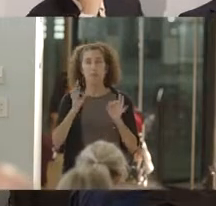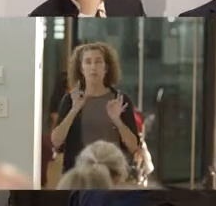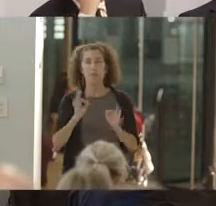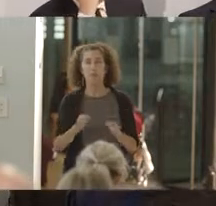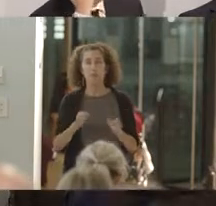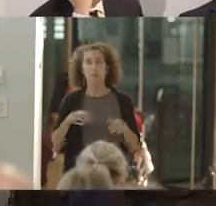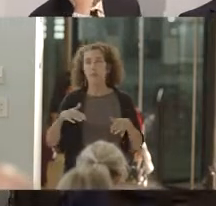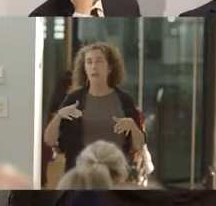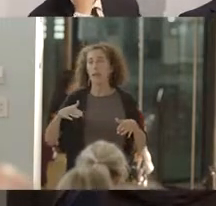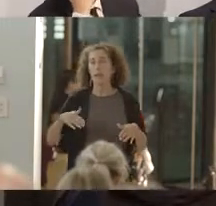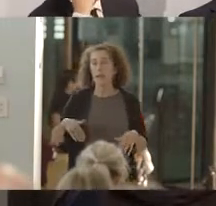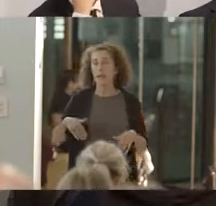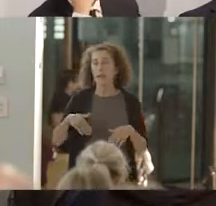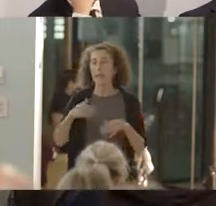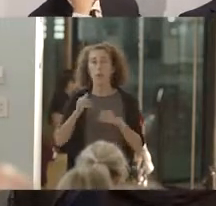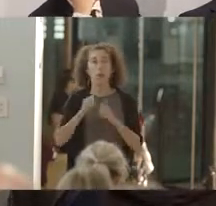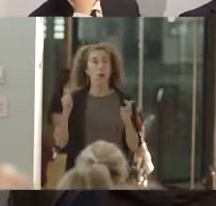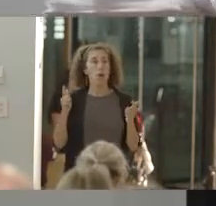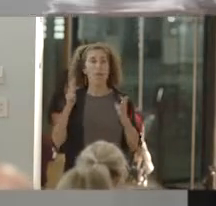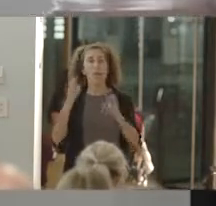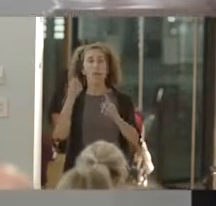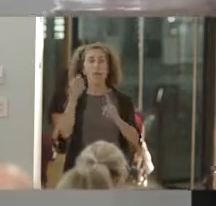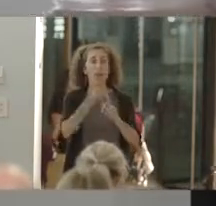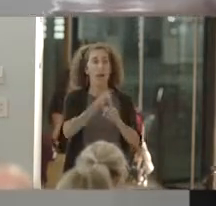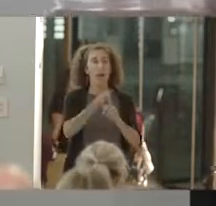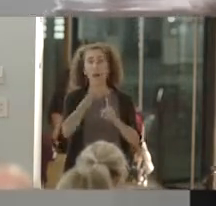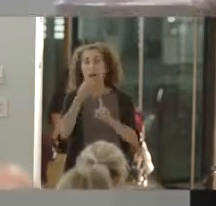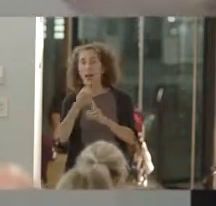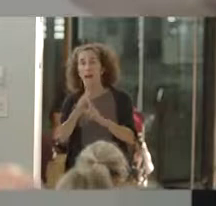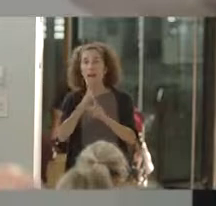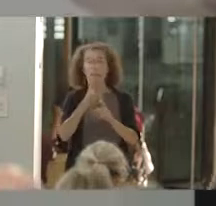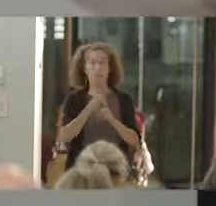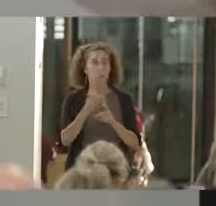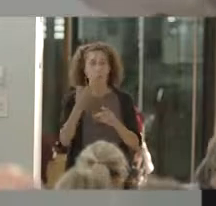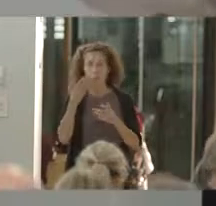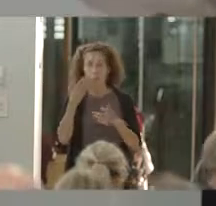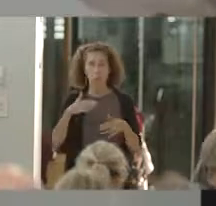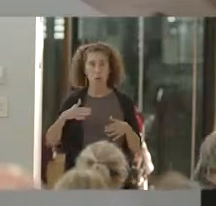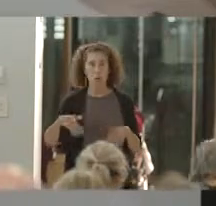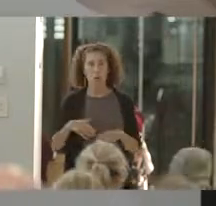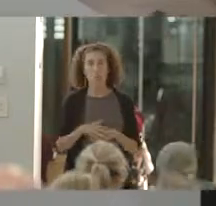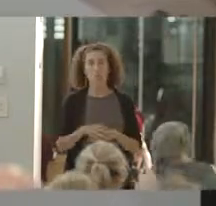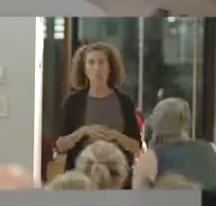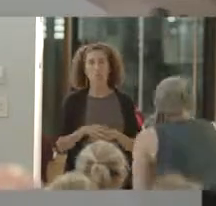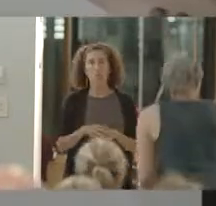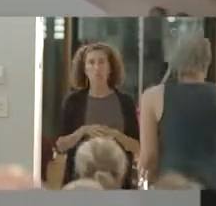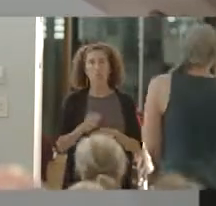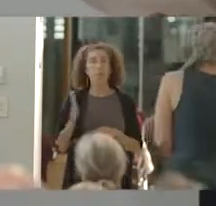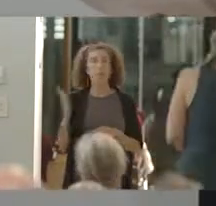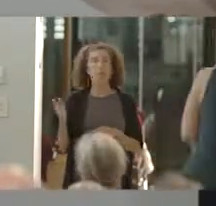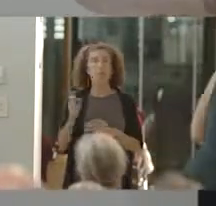what's going to happen and what the impacts are going to be, and they could be worse. So one of the things that we are charging this design team